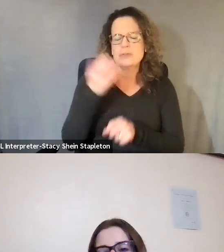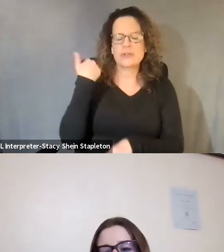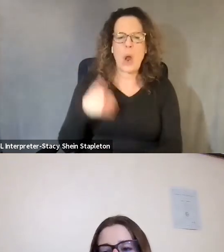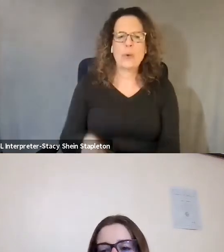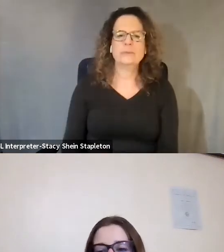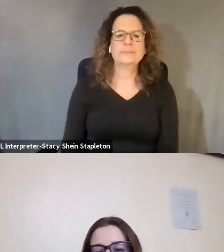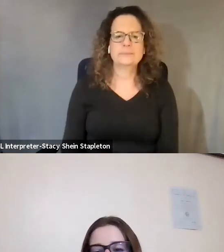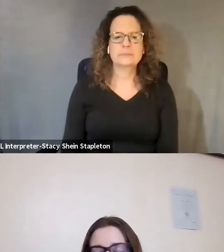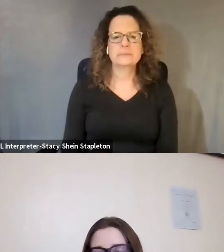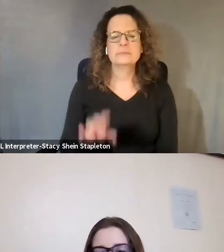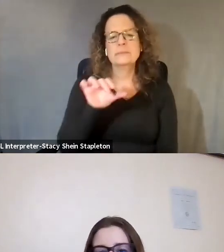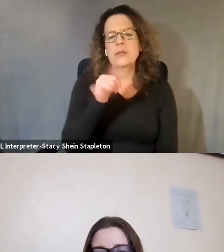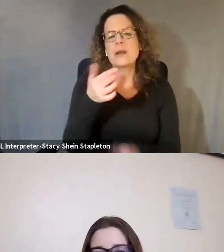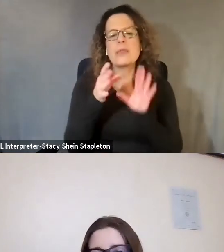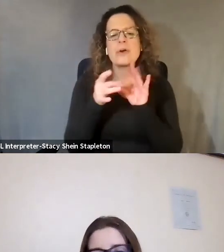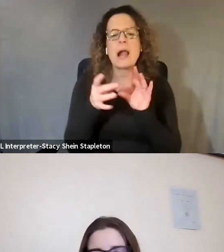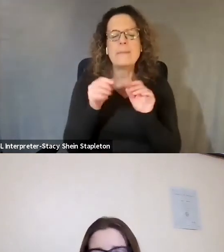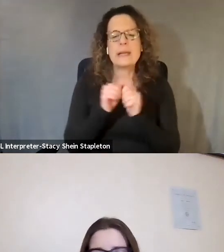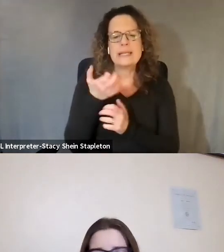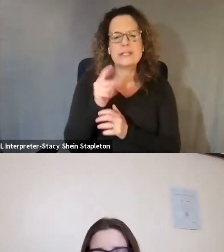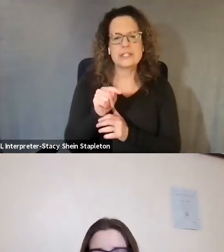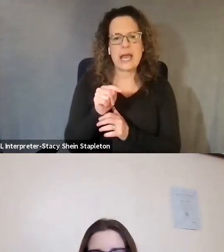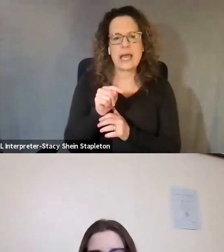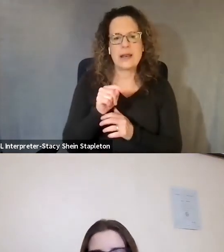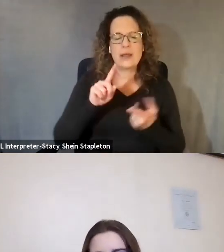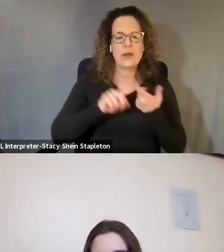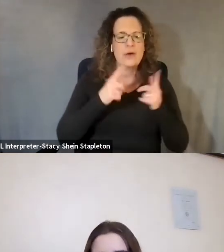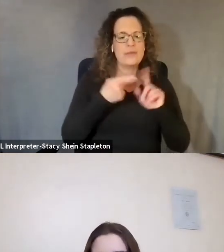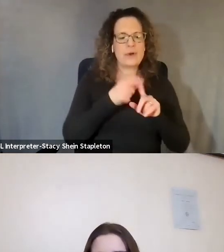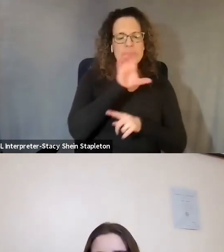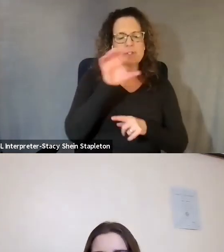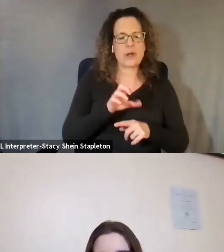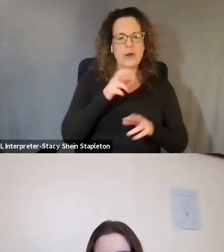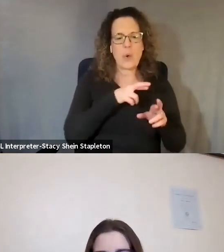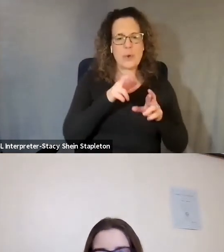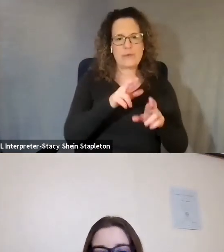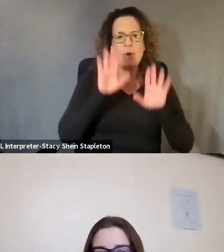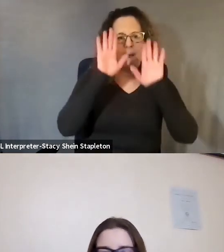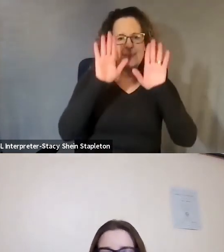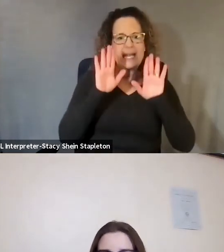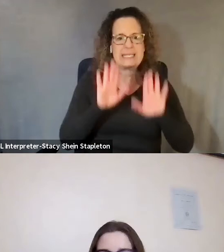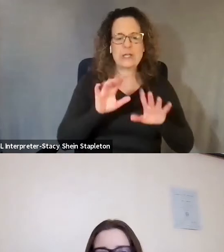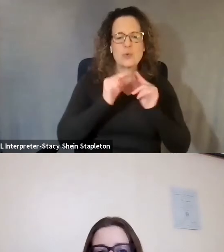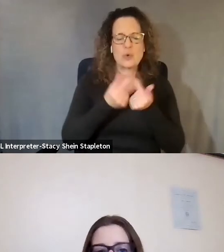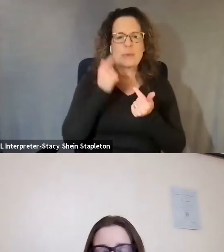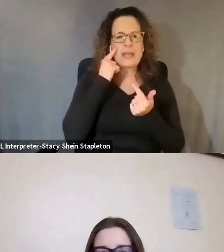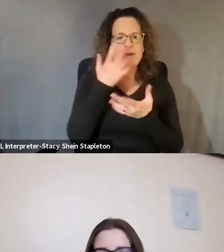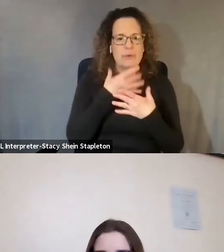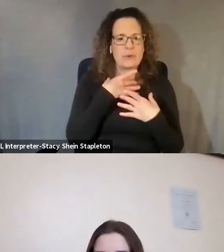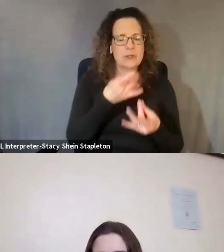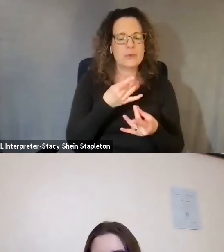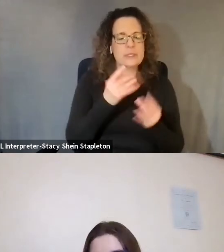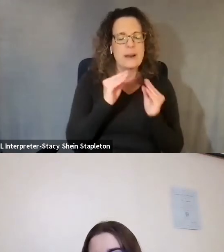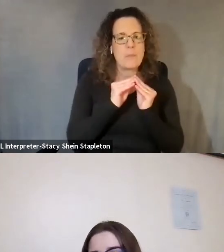Yeah, and Annette makes a really good point. Friends of Chicago River is amazing. So if you want more information about the Chicago River and